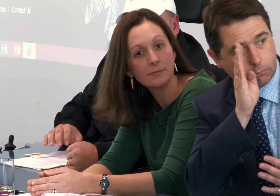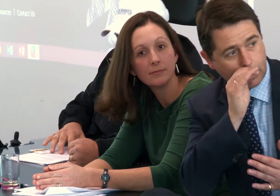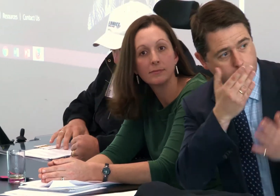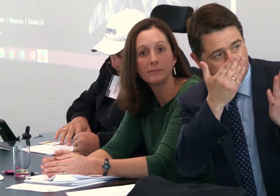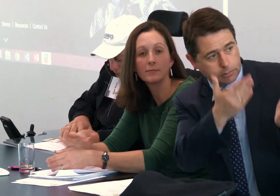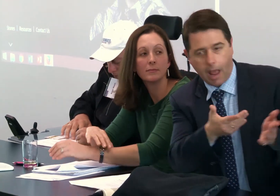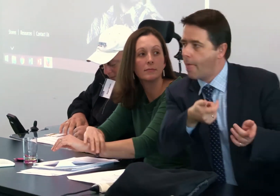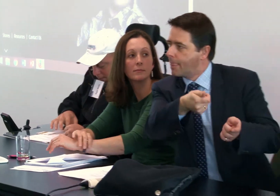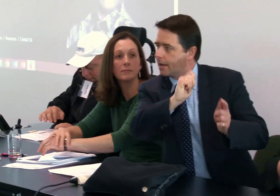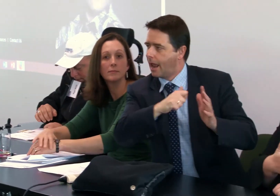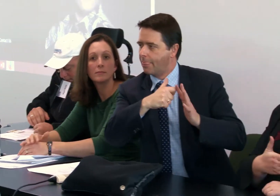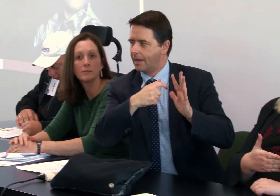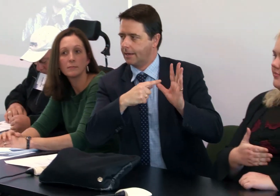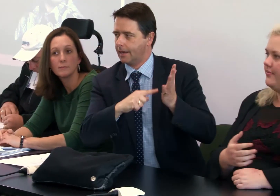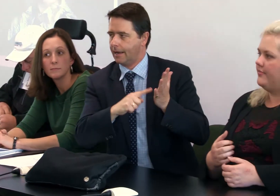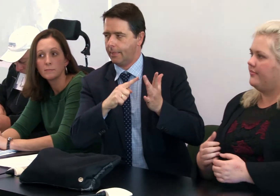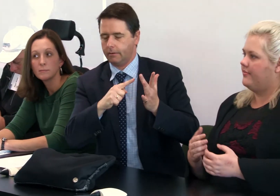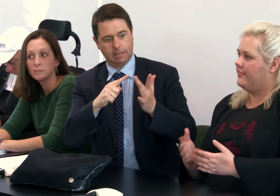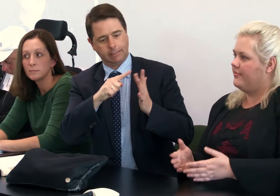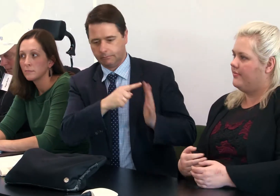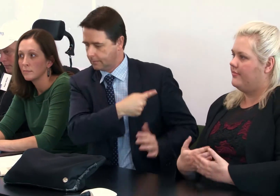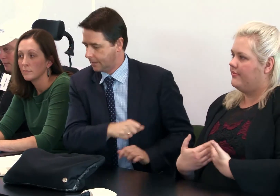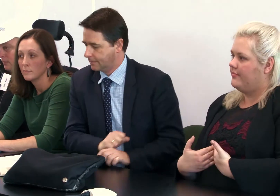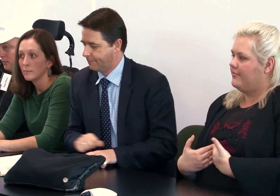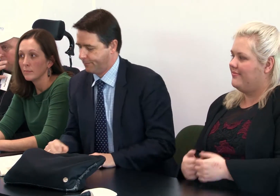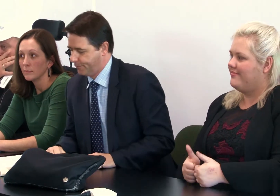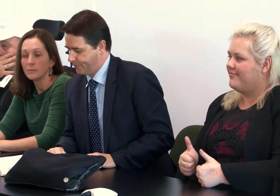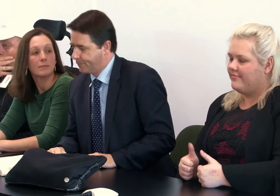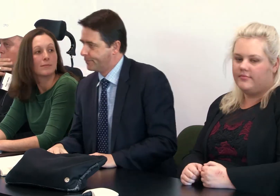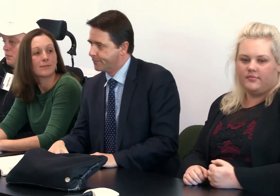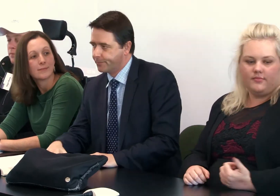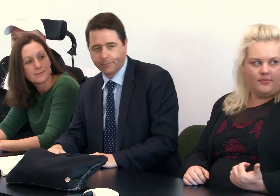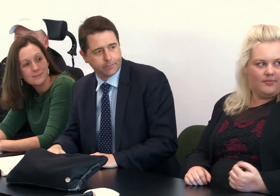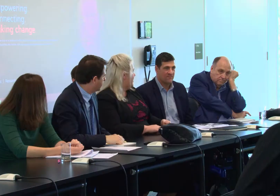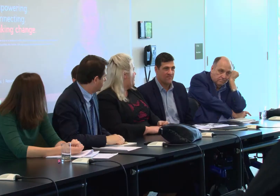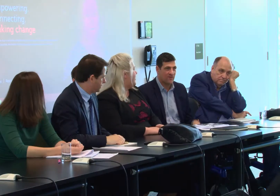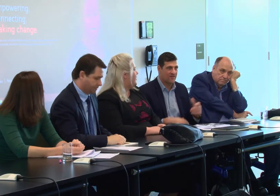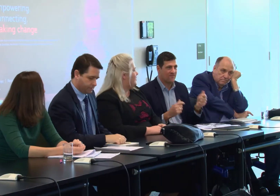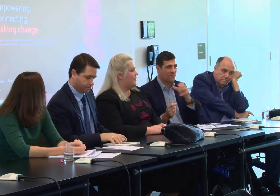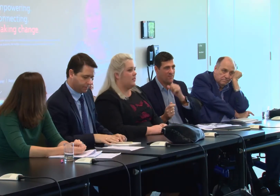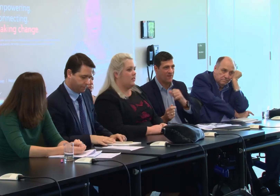Thank you very much. I might hand over to Brett now, and then I think Katie would like to make a comment too.